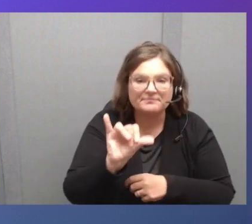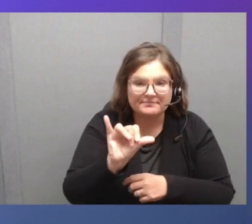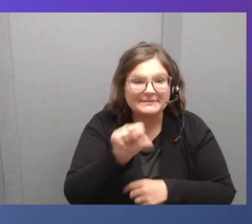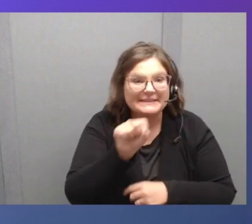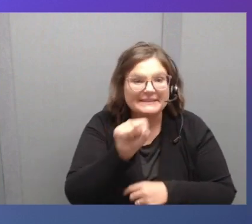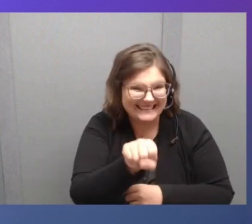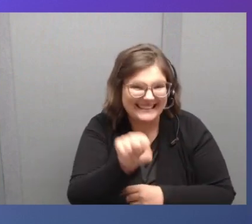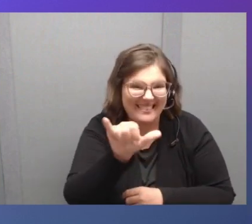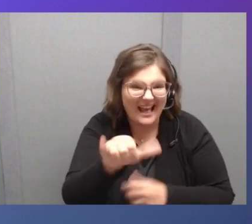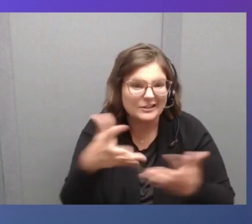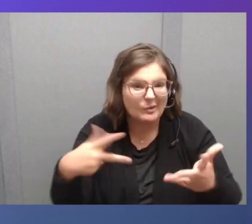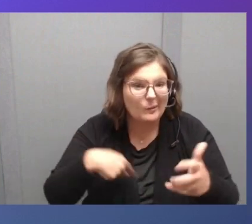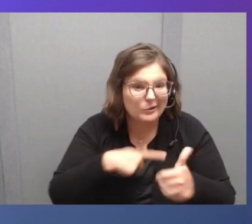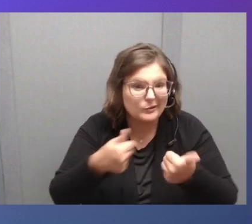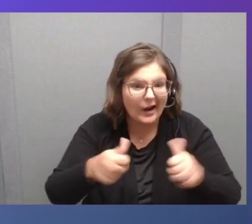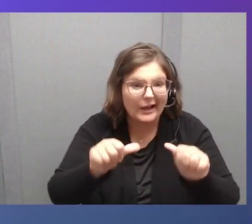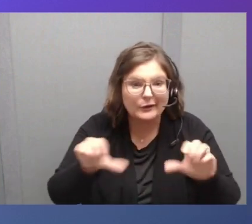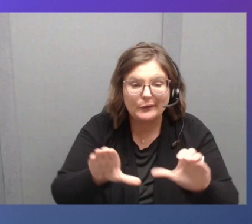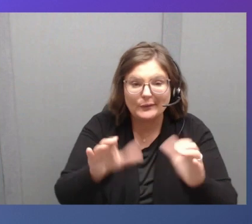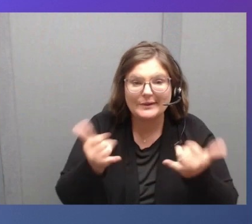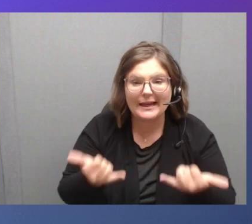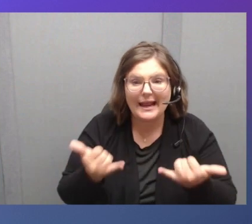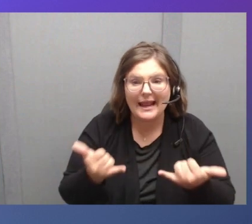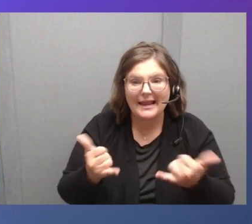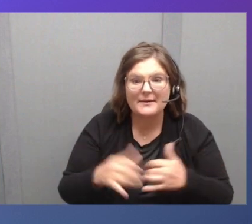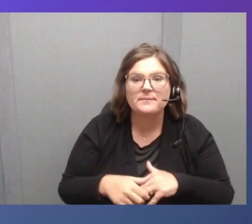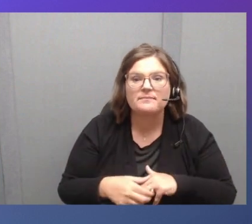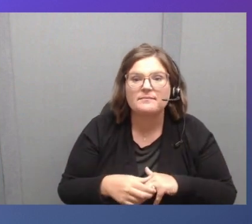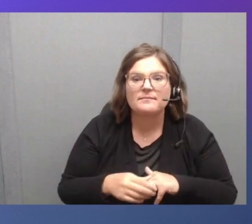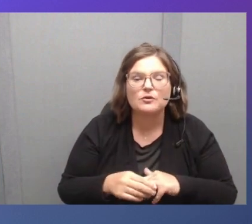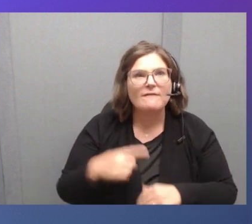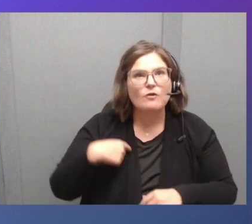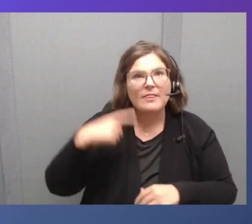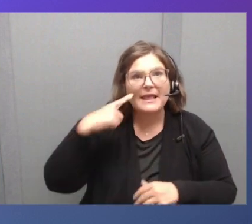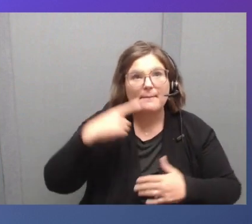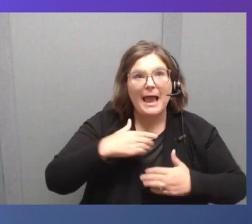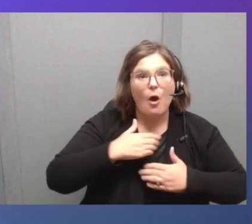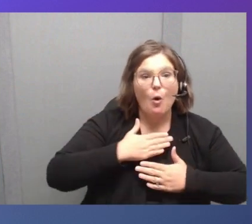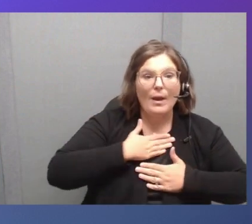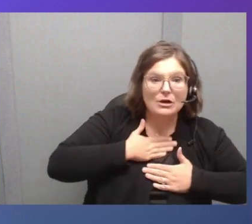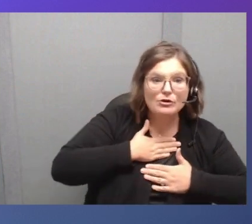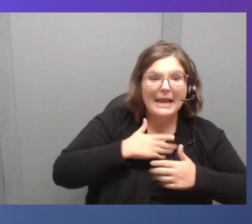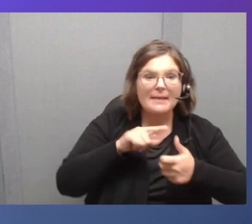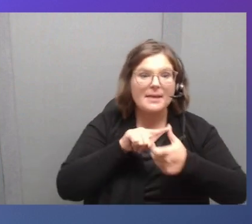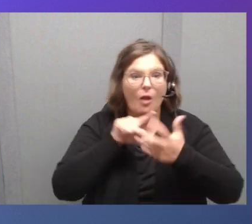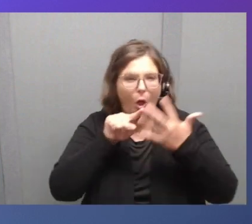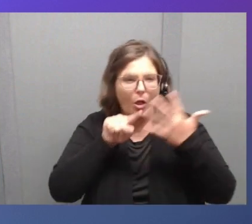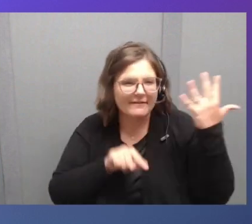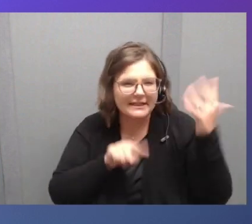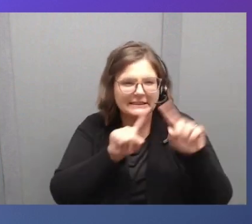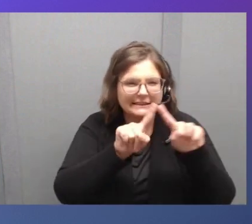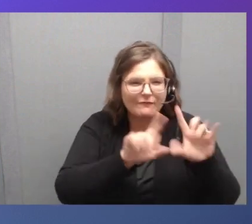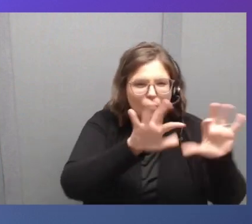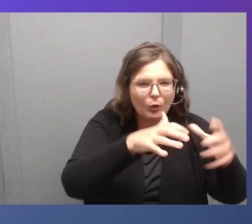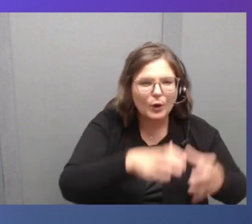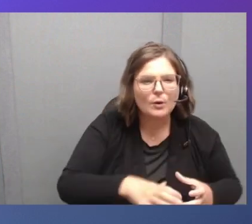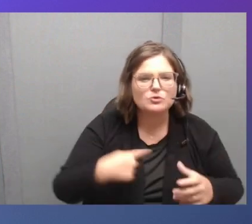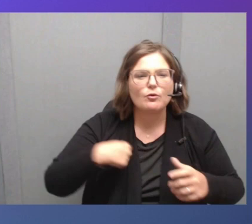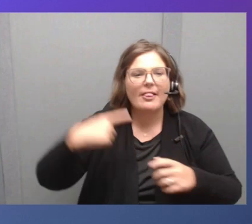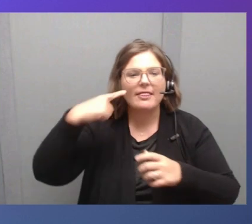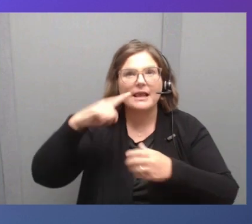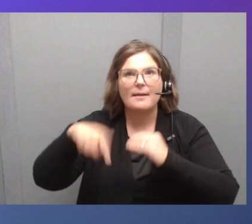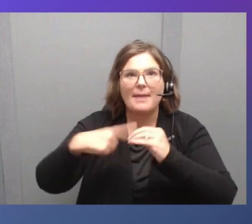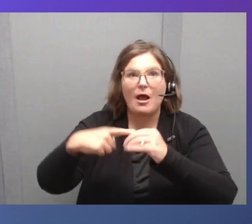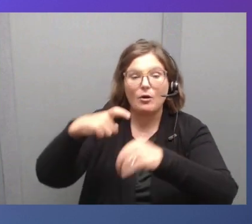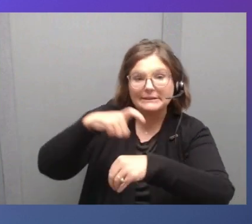today. Okay. But even beyond automotive, you think about media and entertainment, and you think, oh, latency is that key value proposition for Wavelength. That's true. But